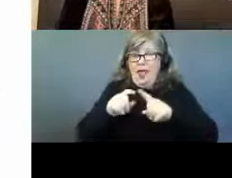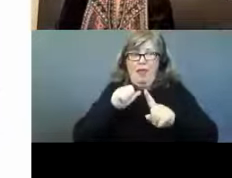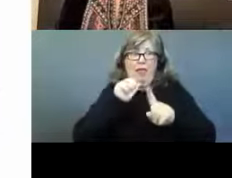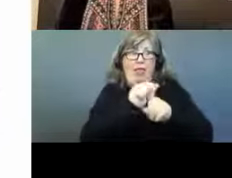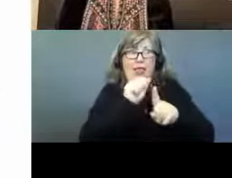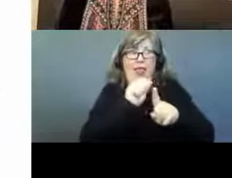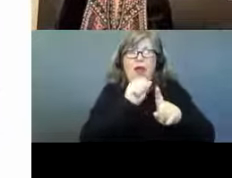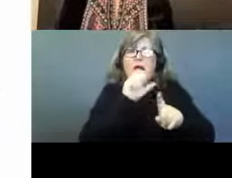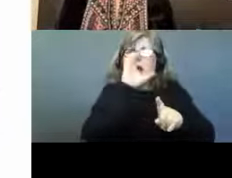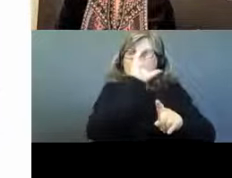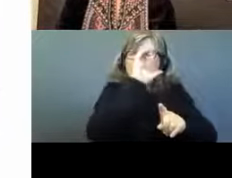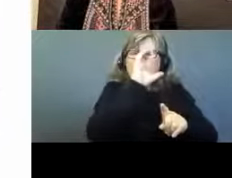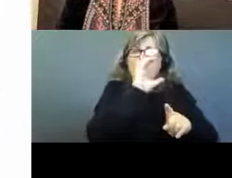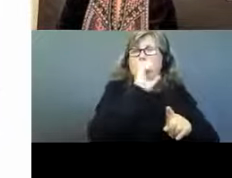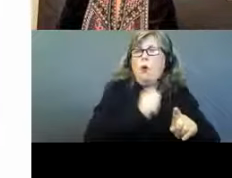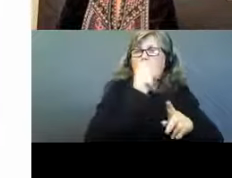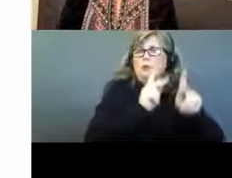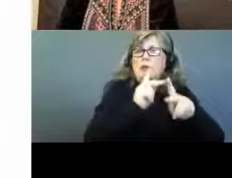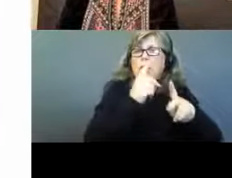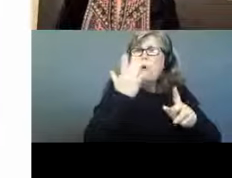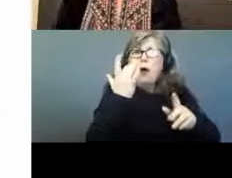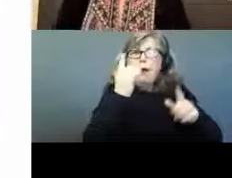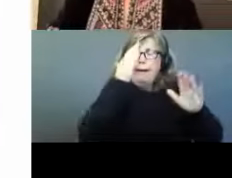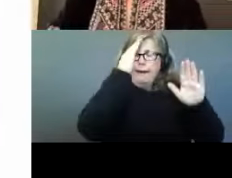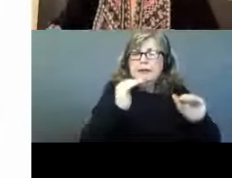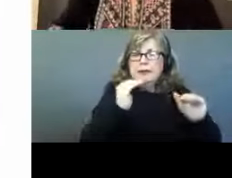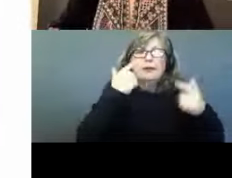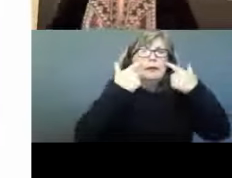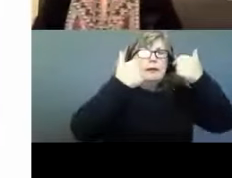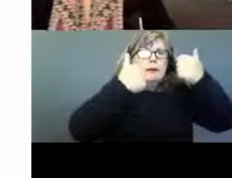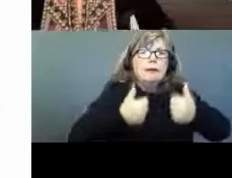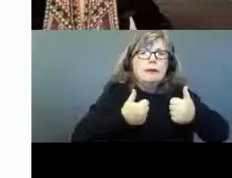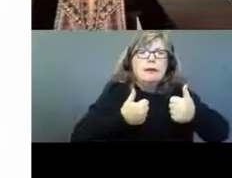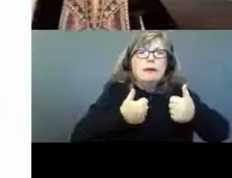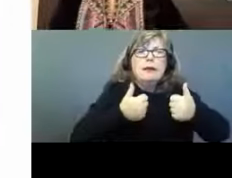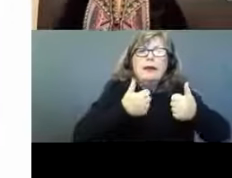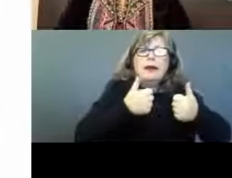to be included in these statistics. Next slide, please.